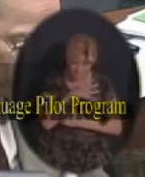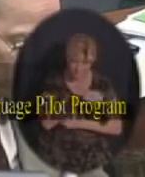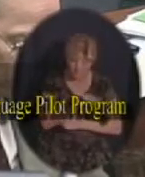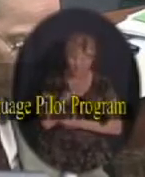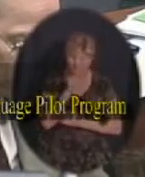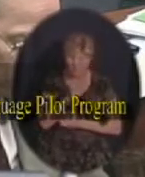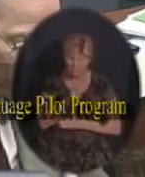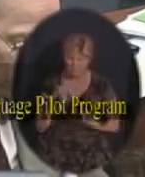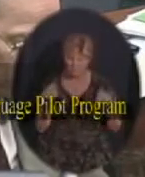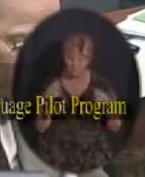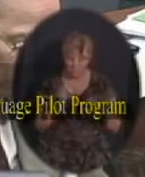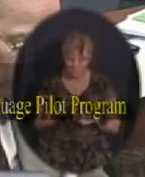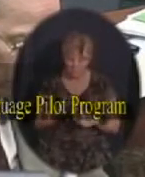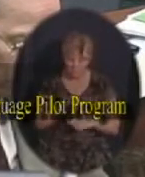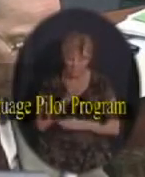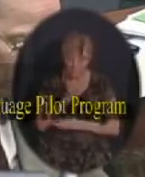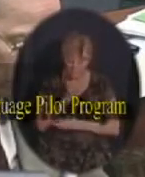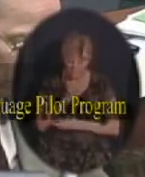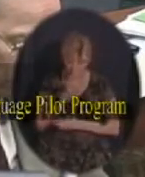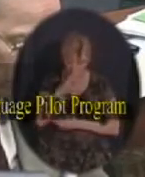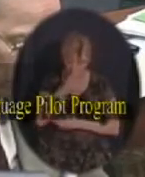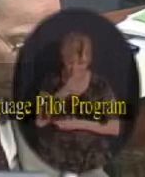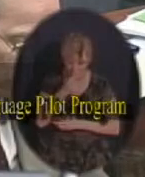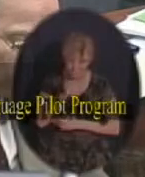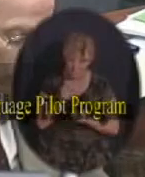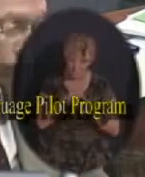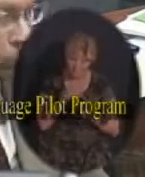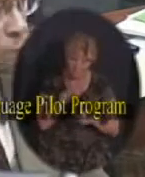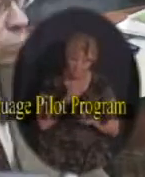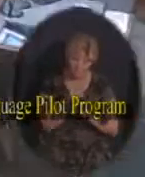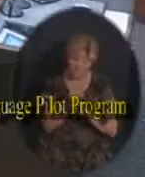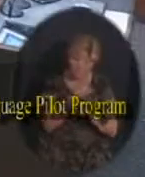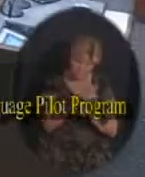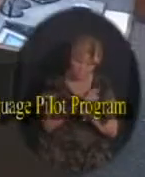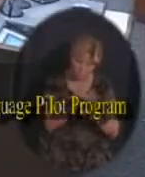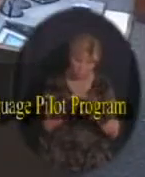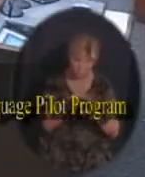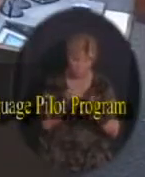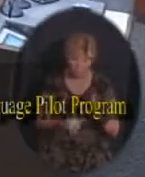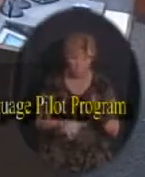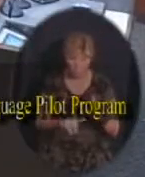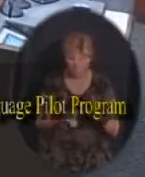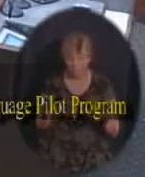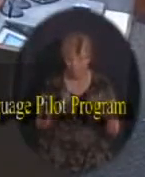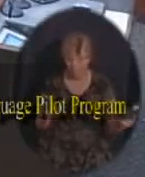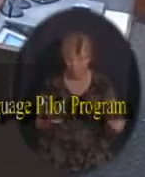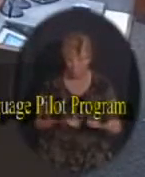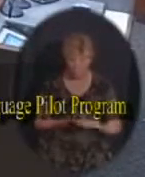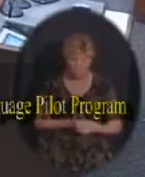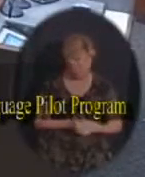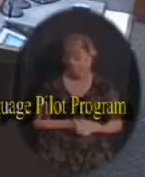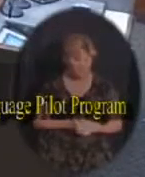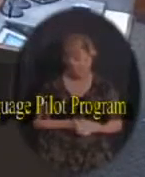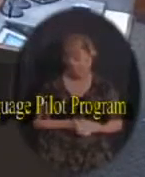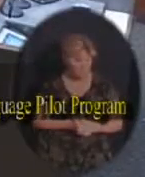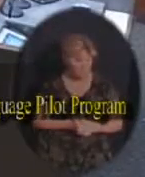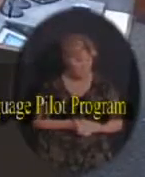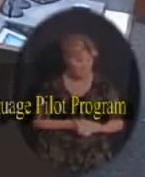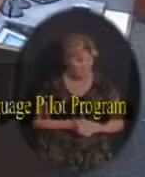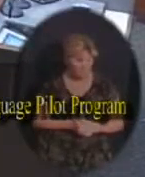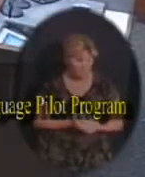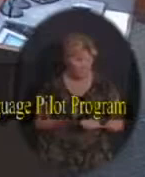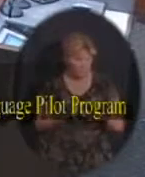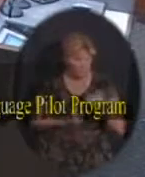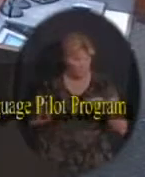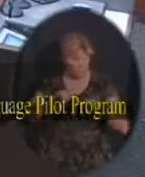We didn't list that in here, but I wanted to make sure you were aware of that as well. Dr. Banikowski, on that same topic, what do you do with students who are fluent in a